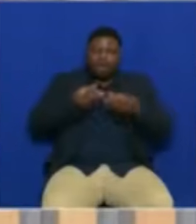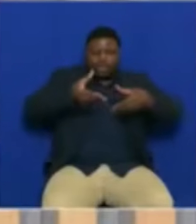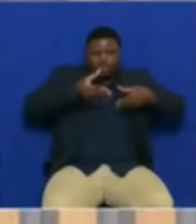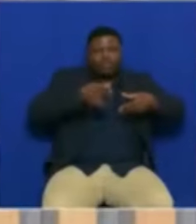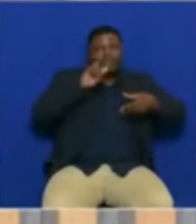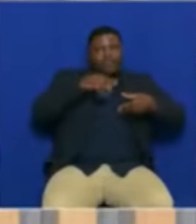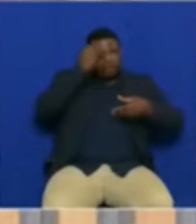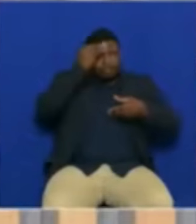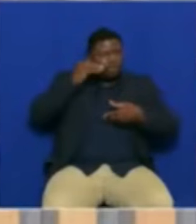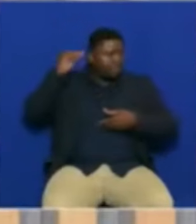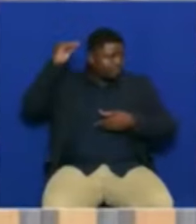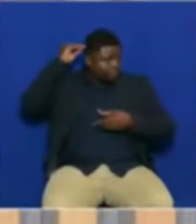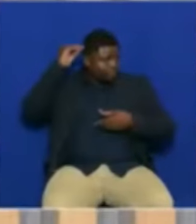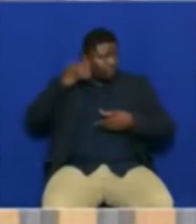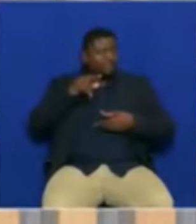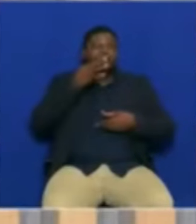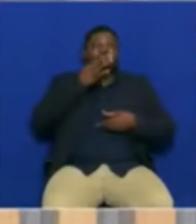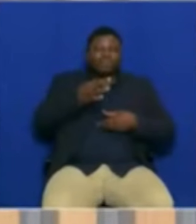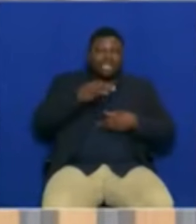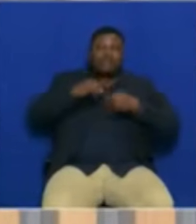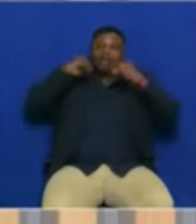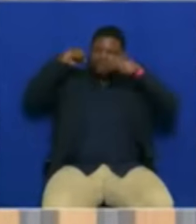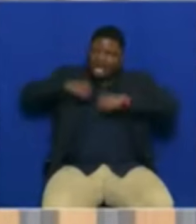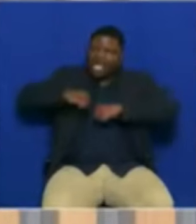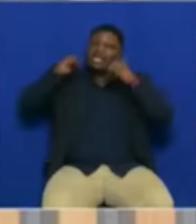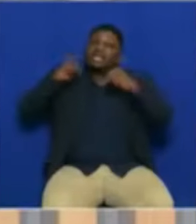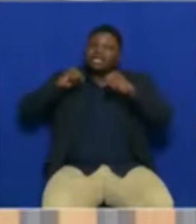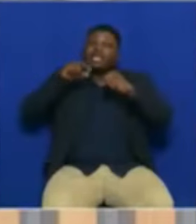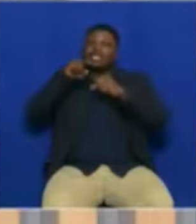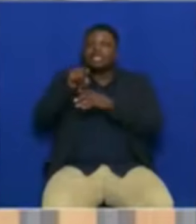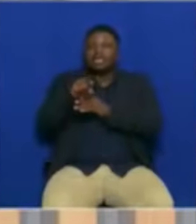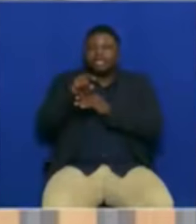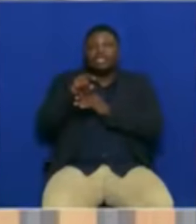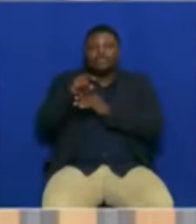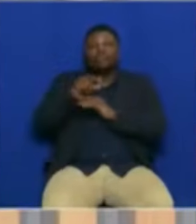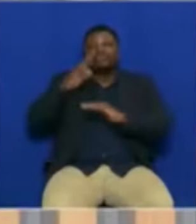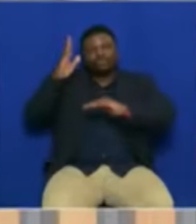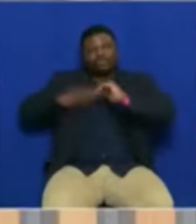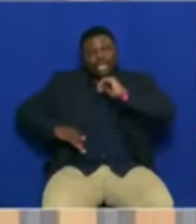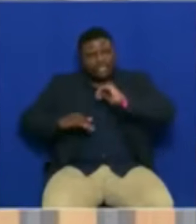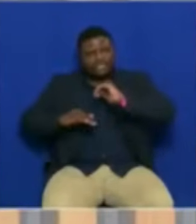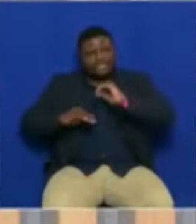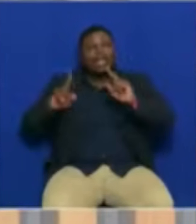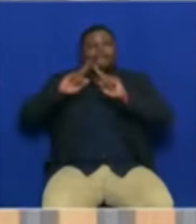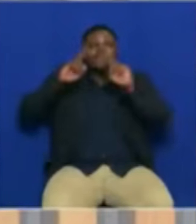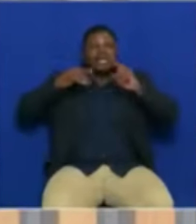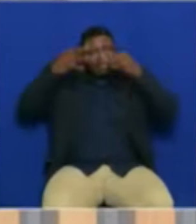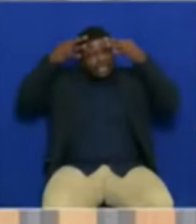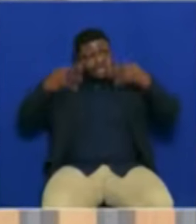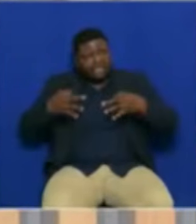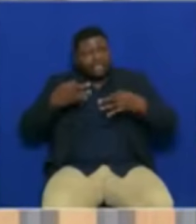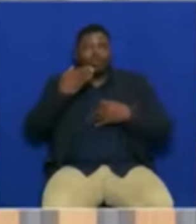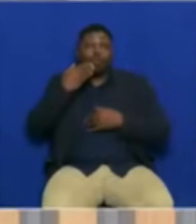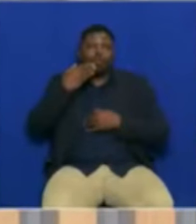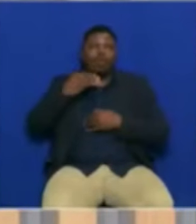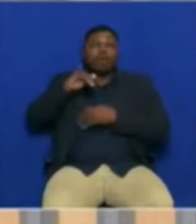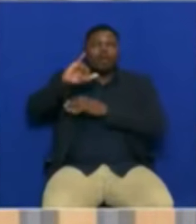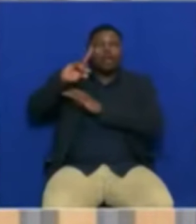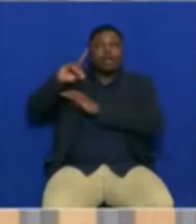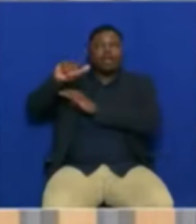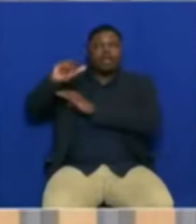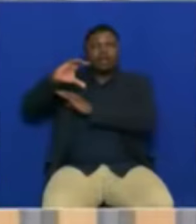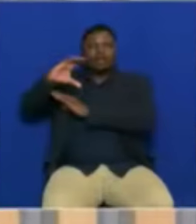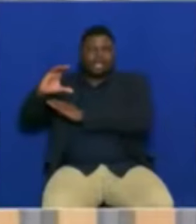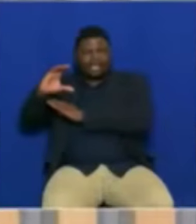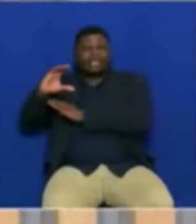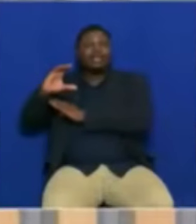to charge on the offenses. So the decision was by IDEC to charge, and also the draft charge sheet was prepared by